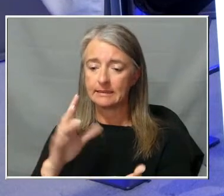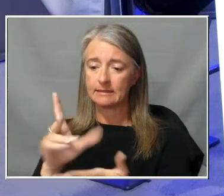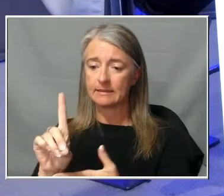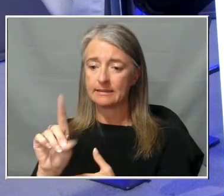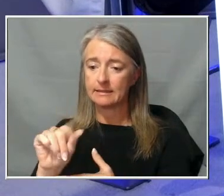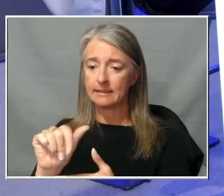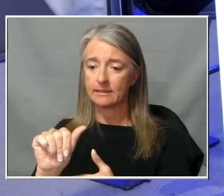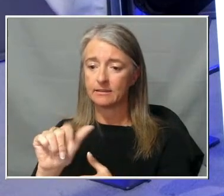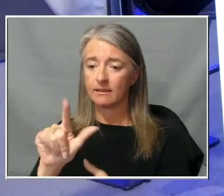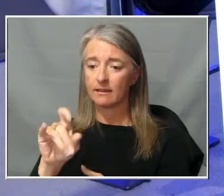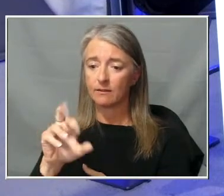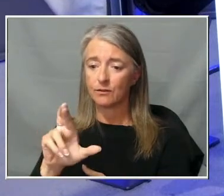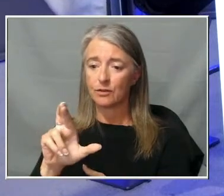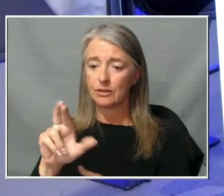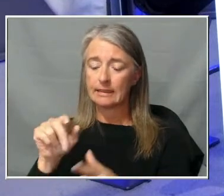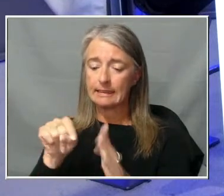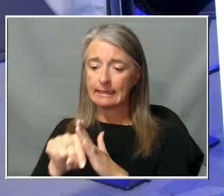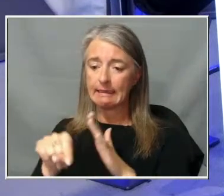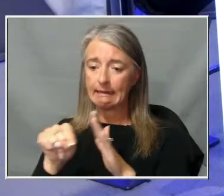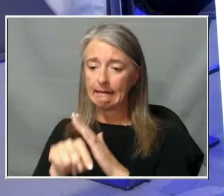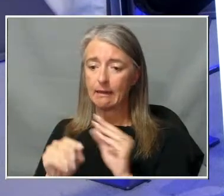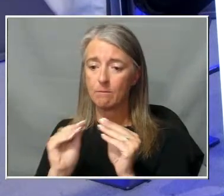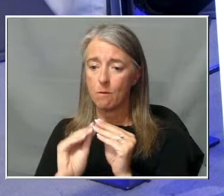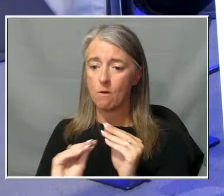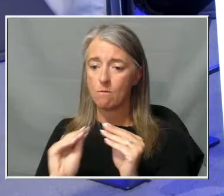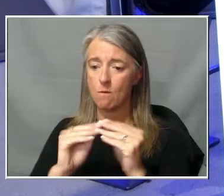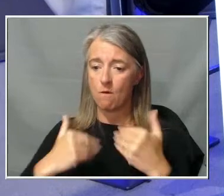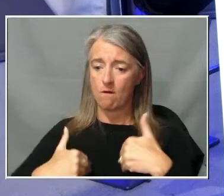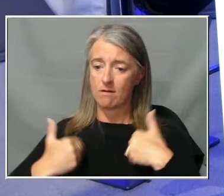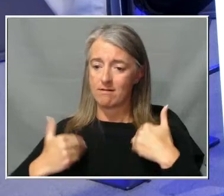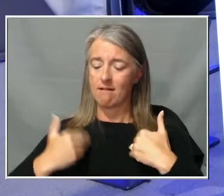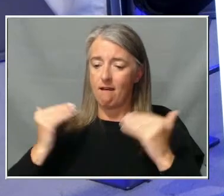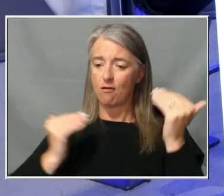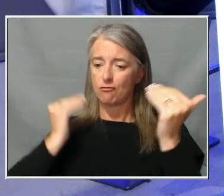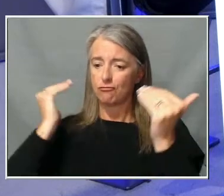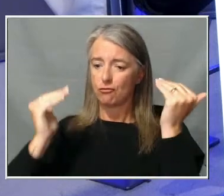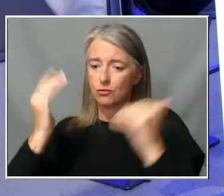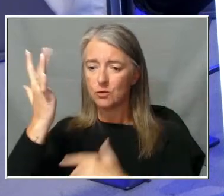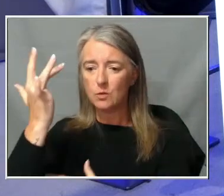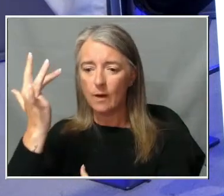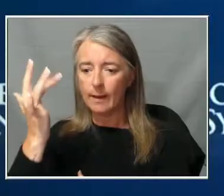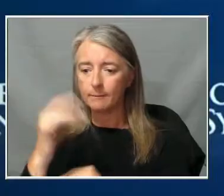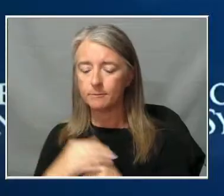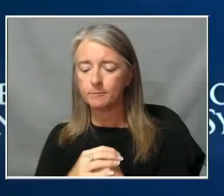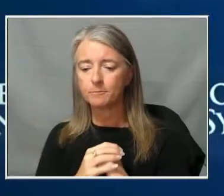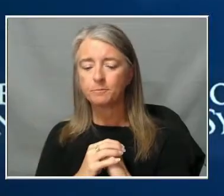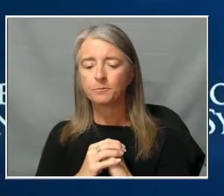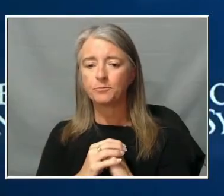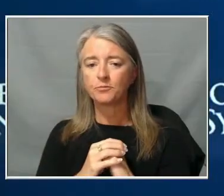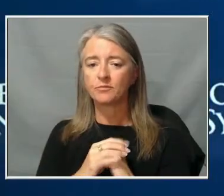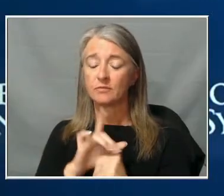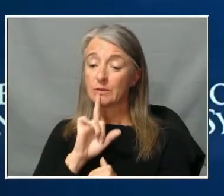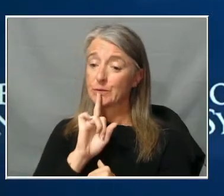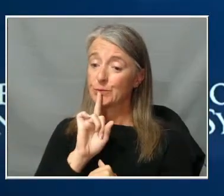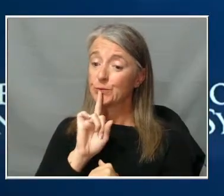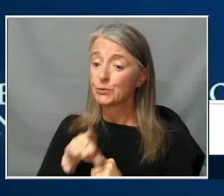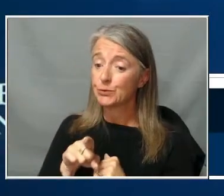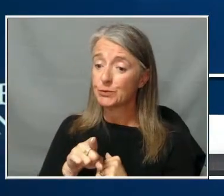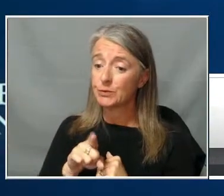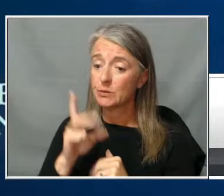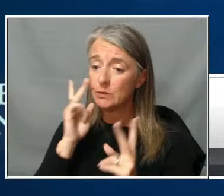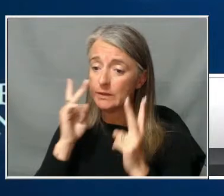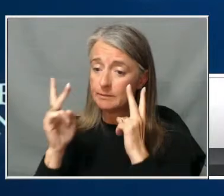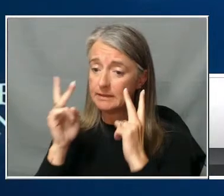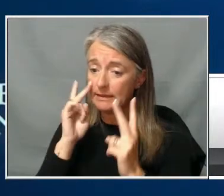more and more young adults. Dr. Weinman, why are we seeing that? This is really true, and we have been seeing this. This has